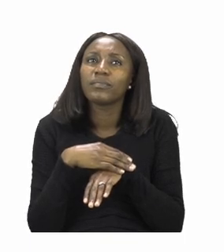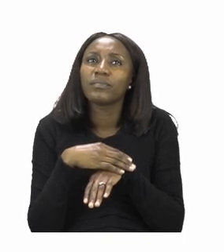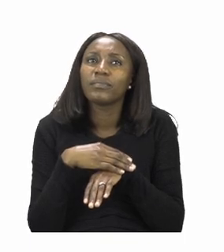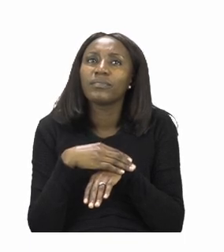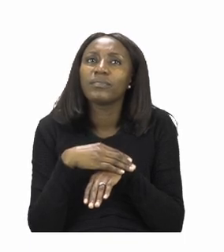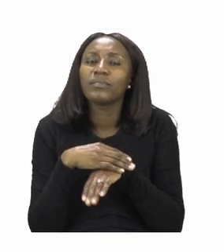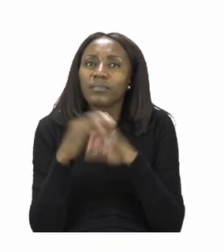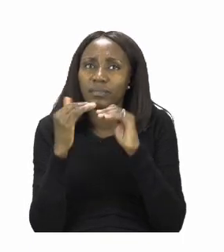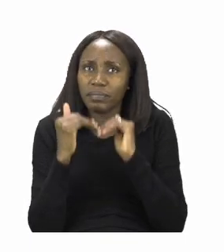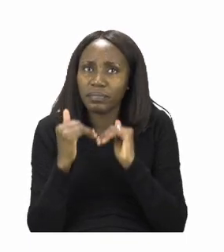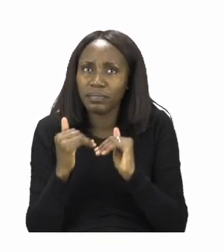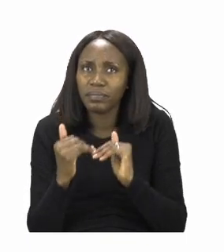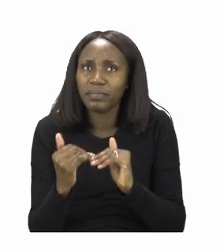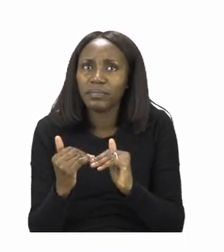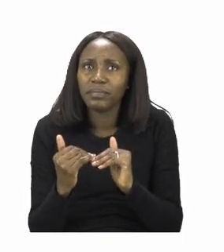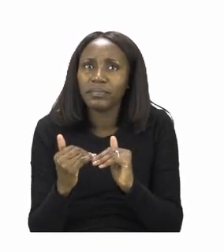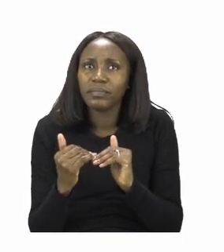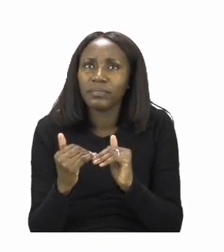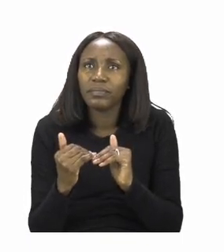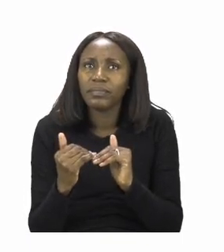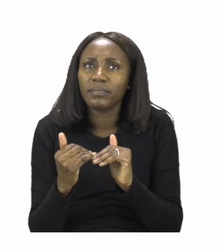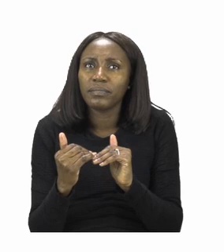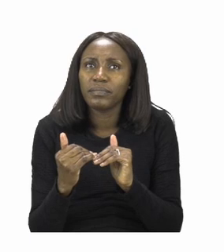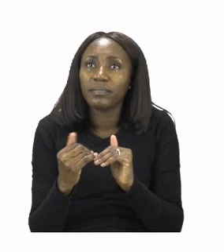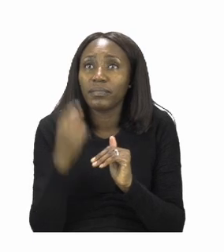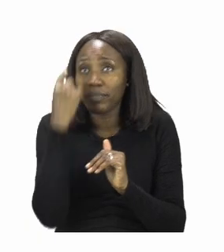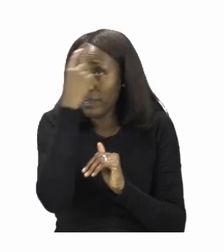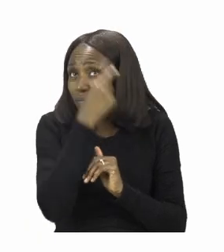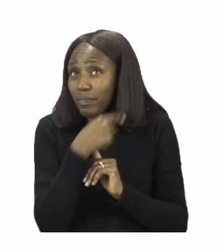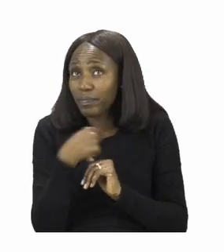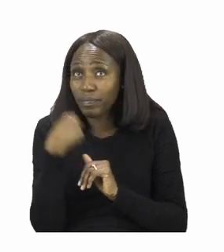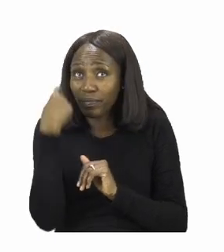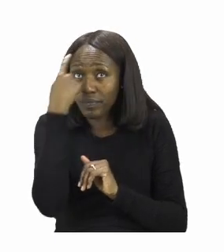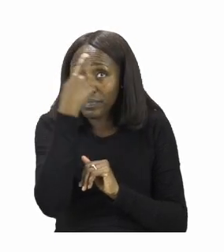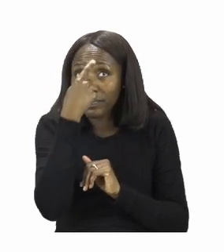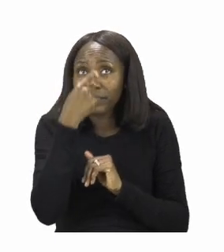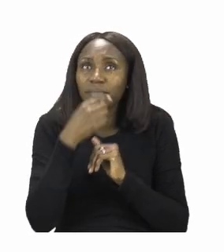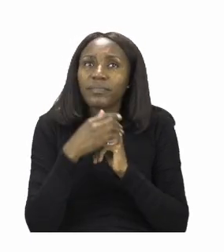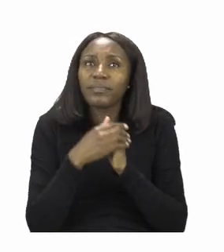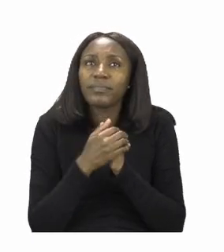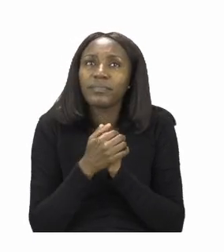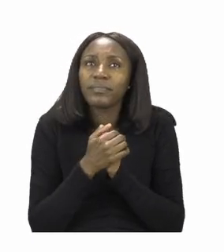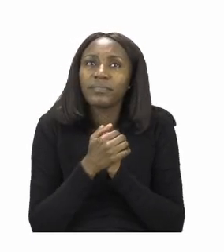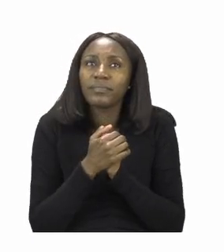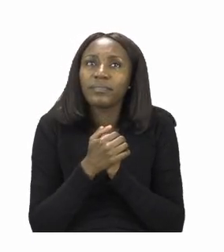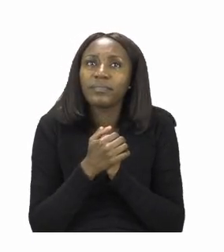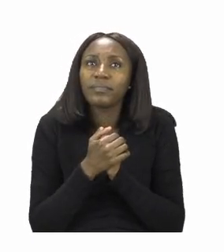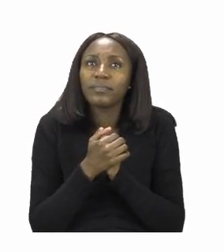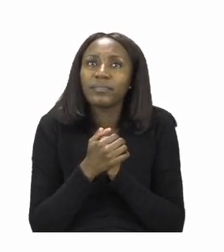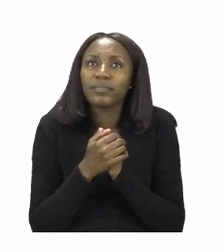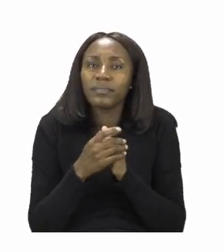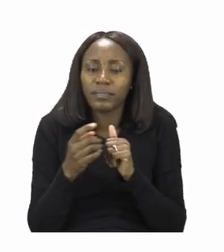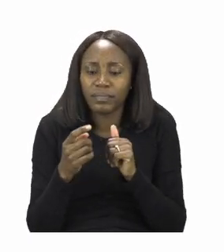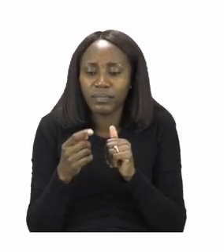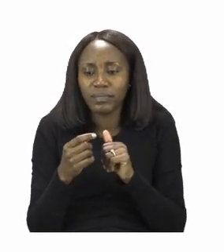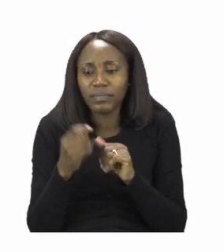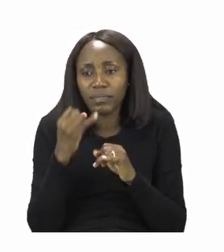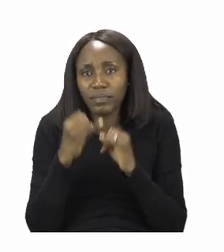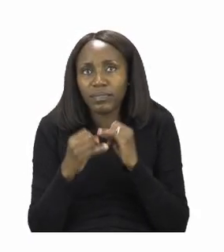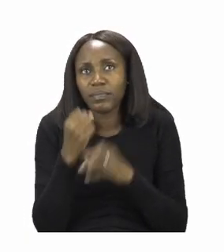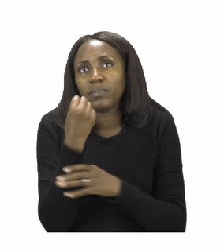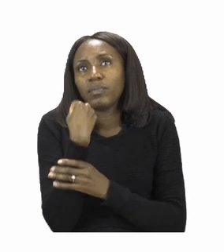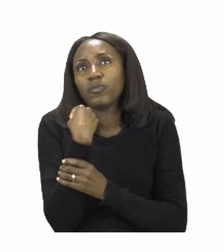Under the shoes, we have a face. And then under the face, we have a